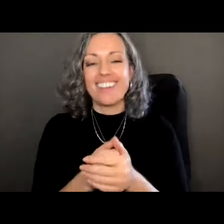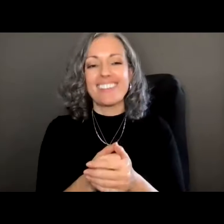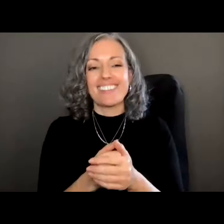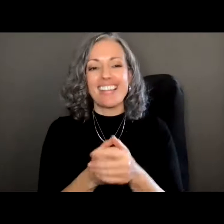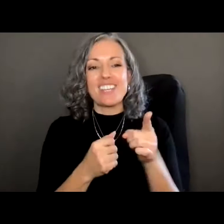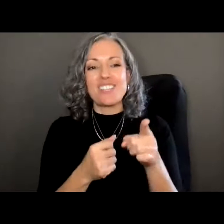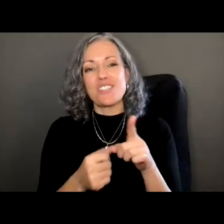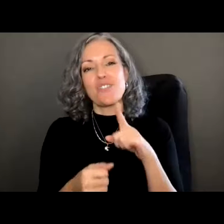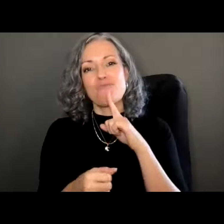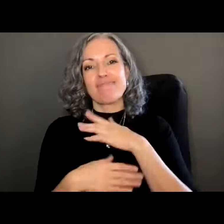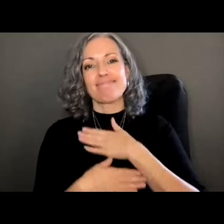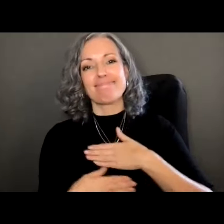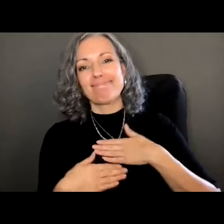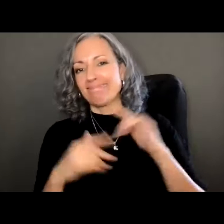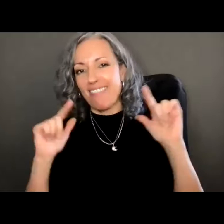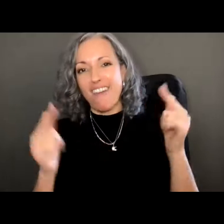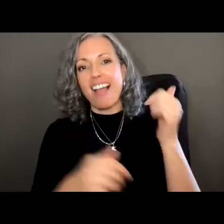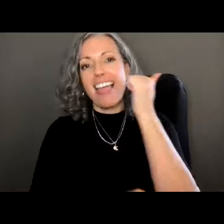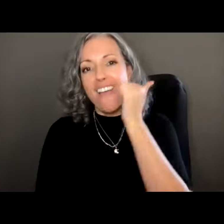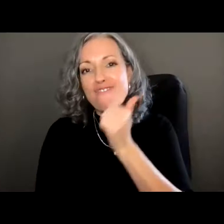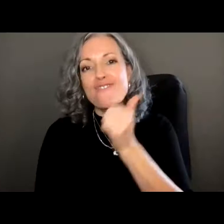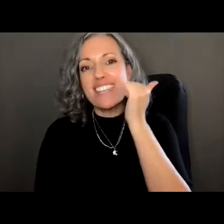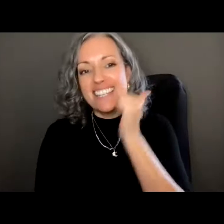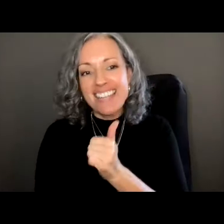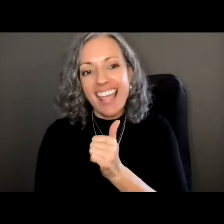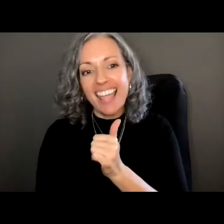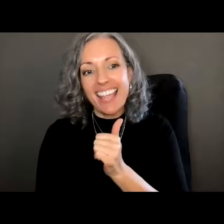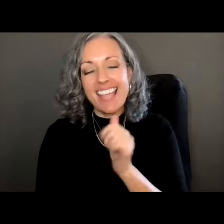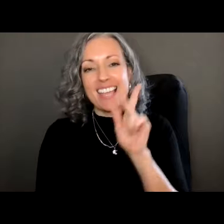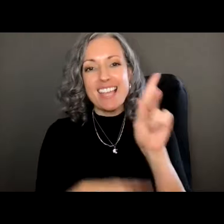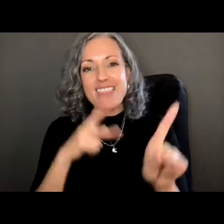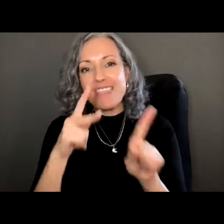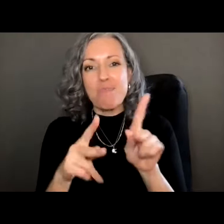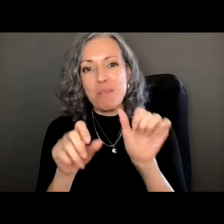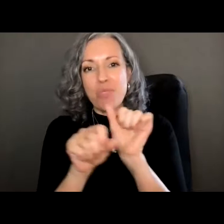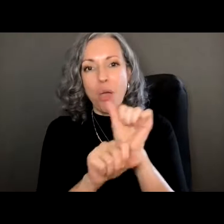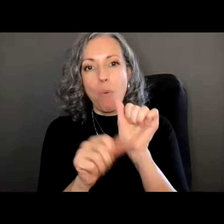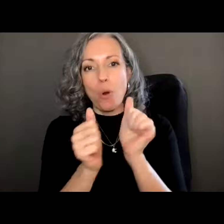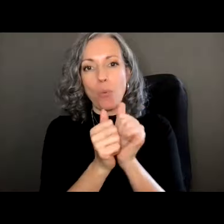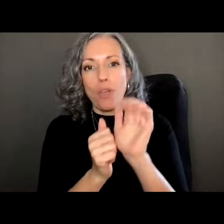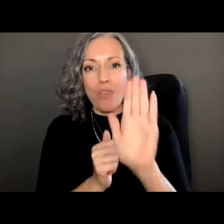was appreciate every day what is the people are working with her.